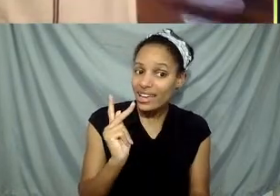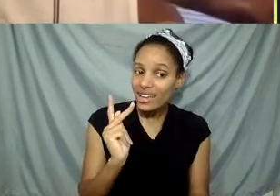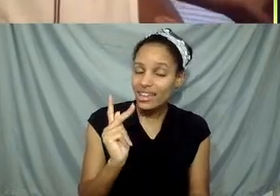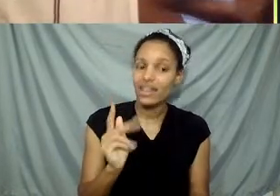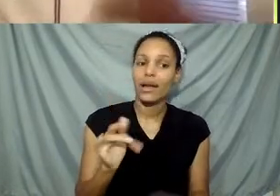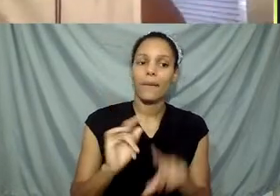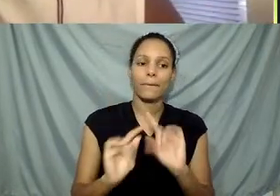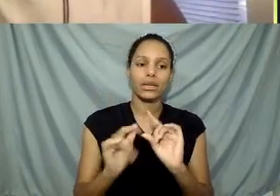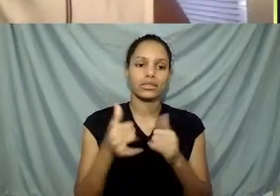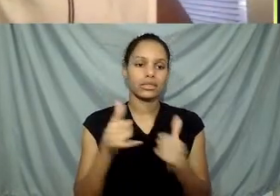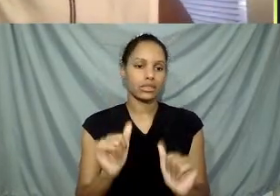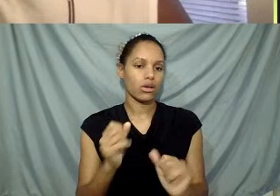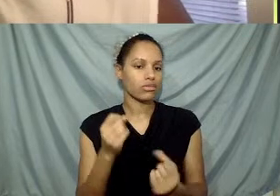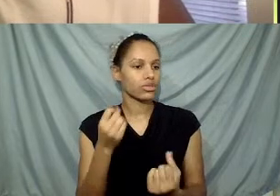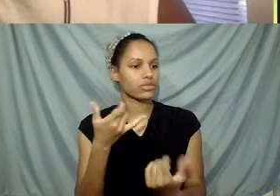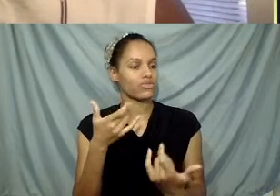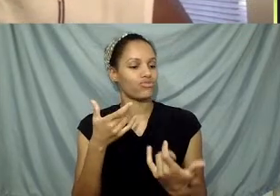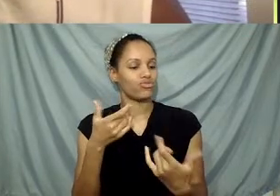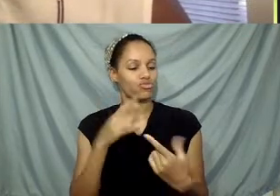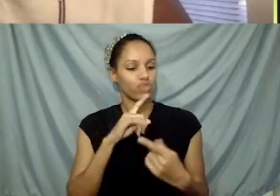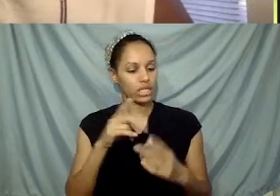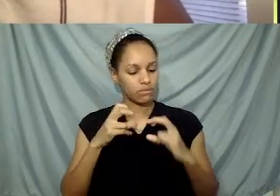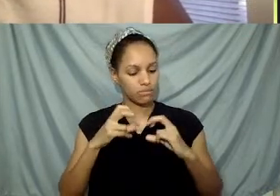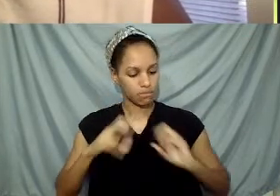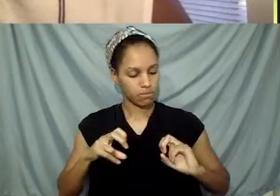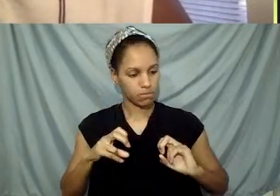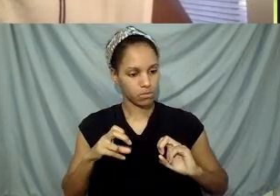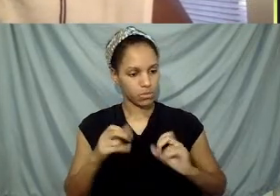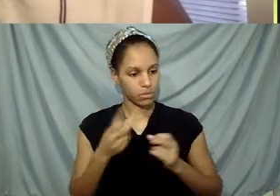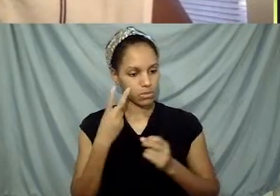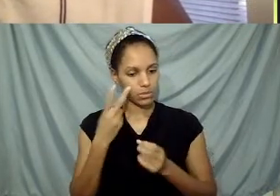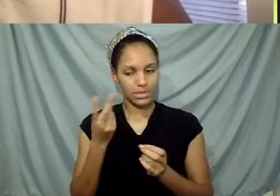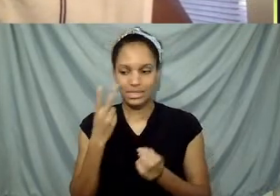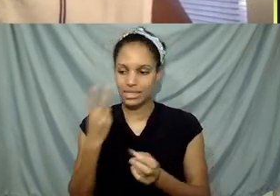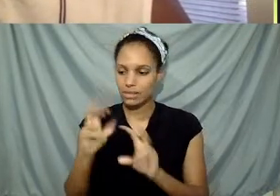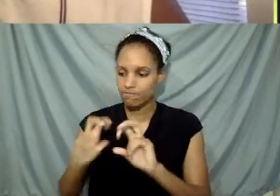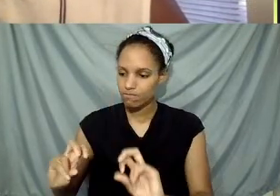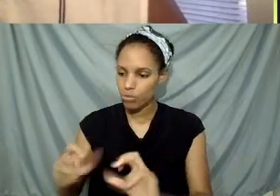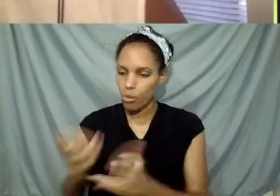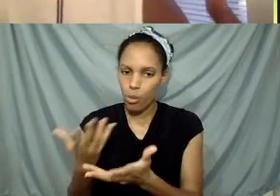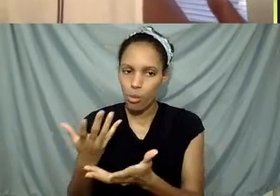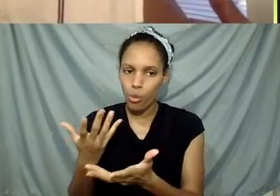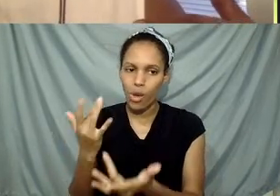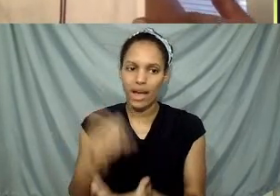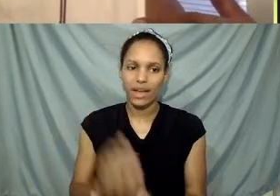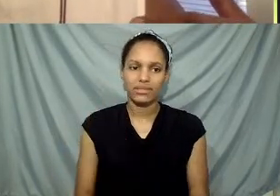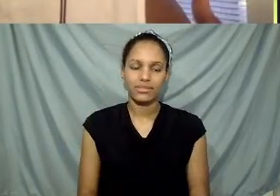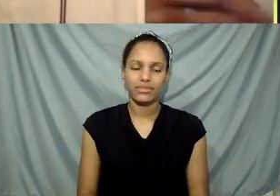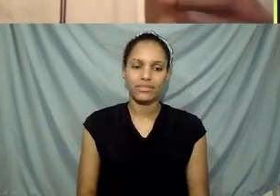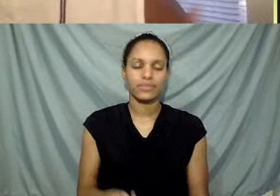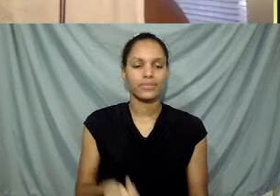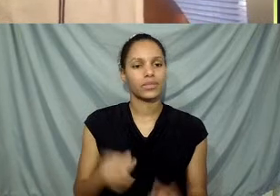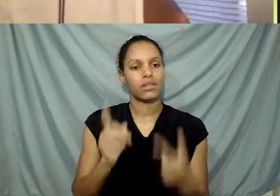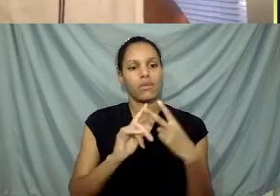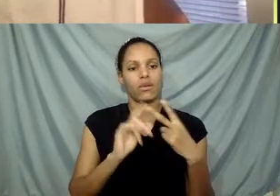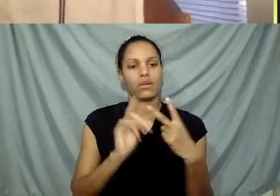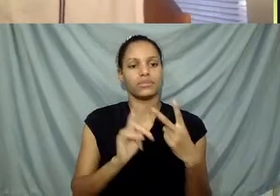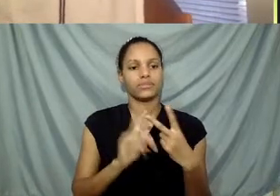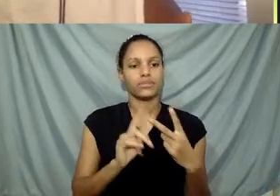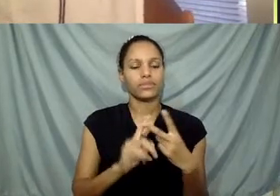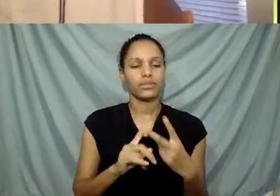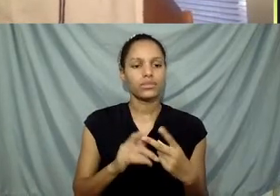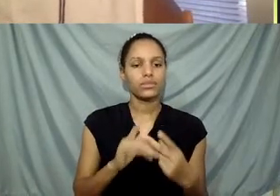should unpack that. And so the other side of that is, in the unpacking,